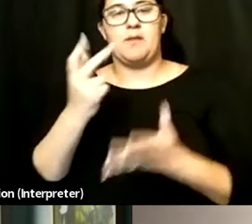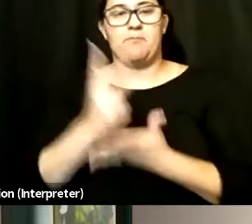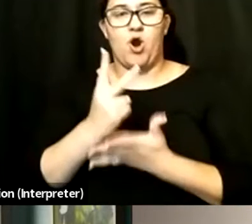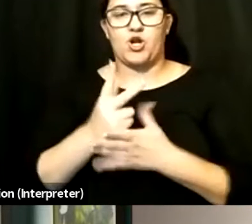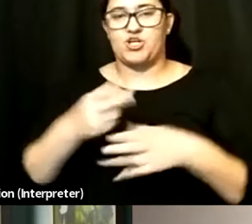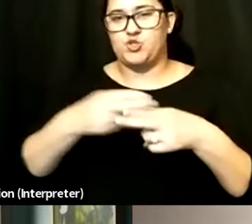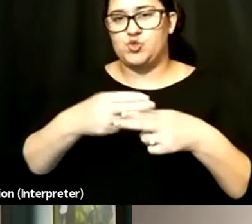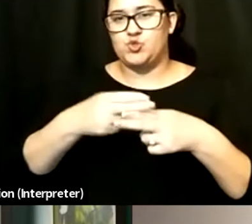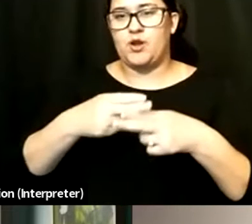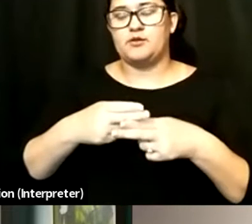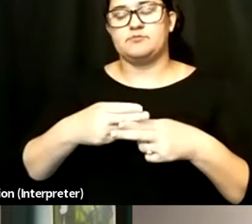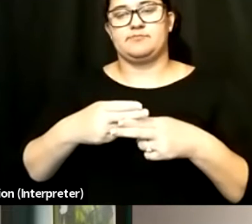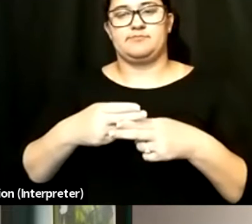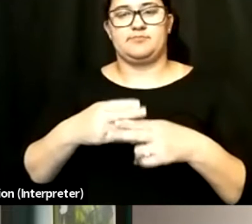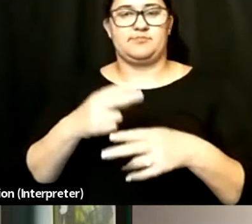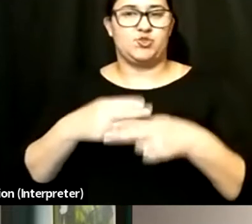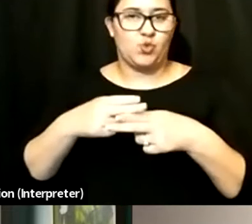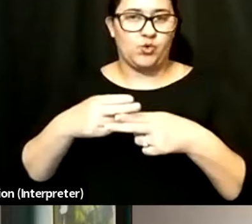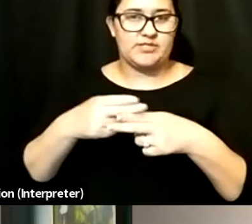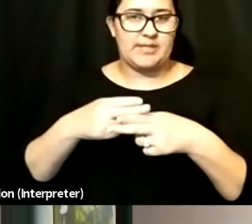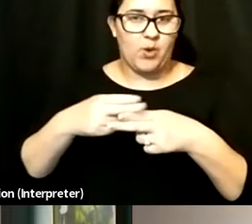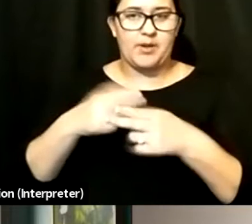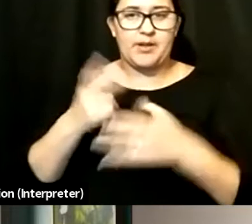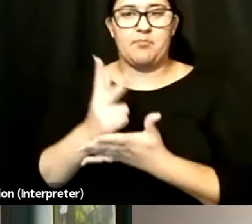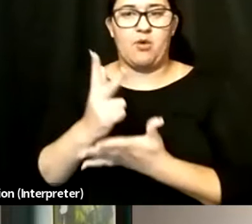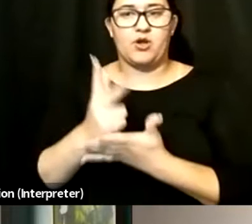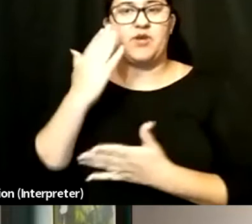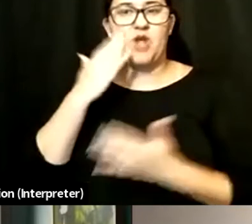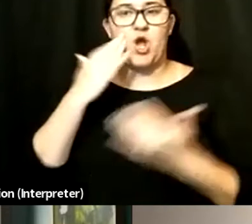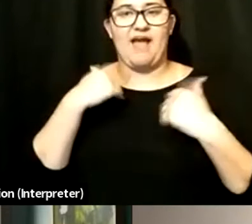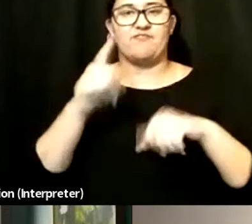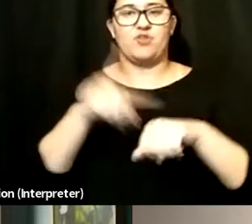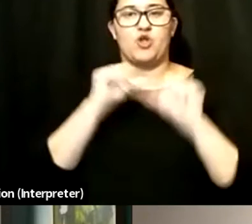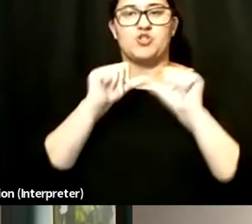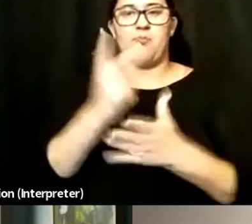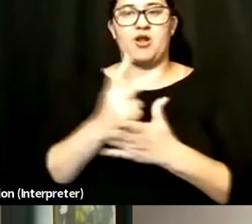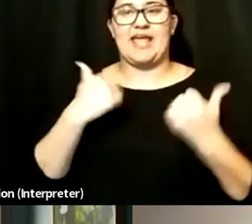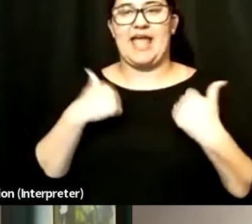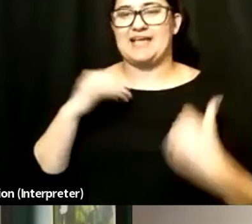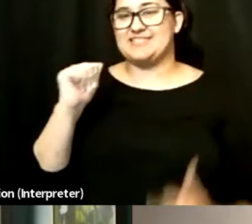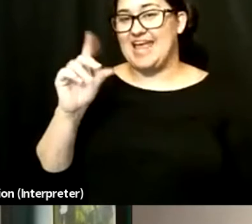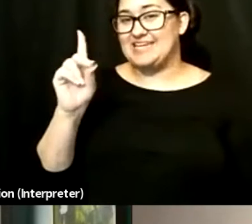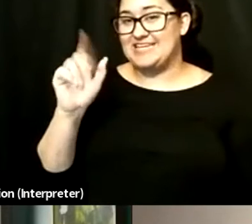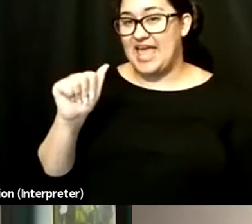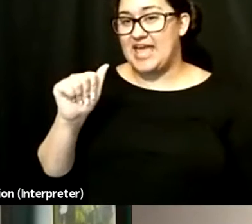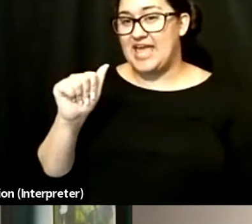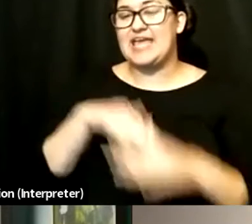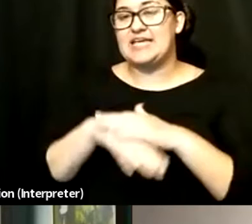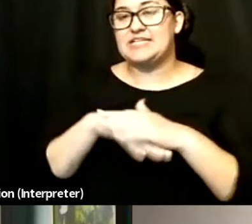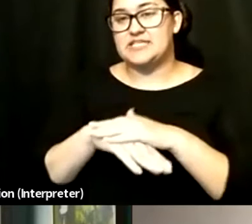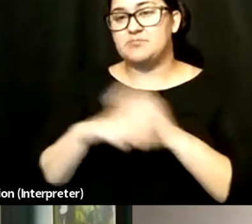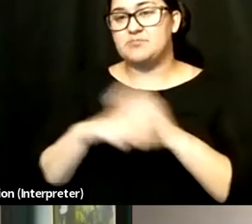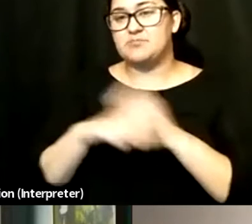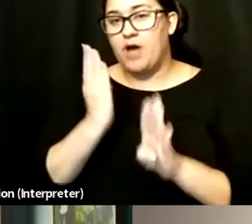while the long-term parking has an ADA accessible bus, it's never on the fleet. And people say, well, have you let